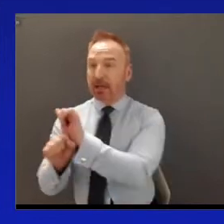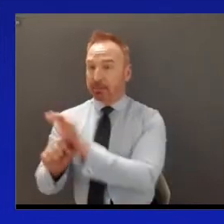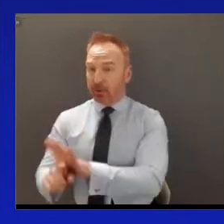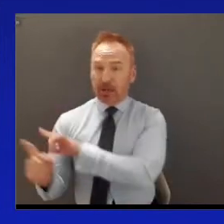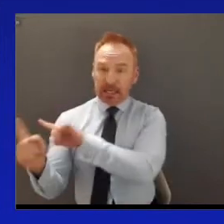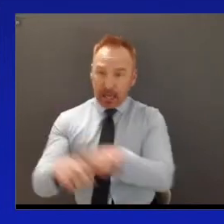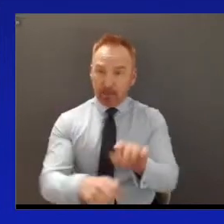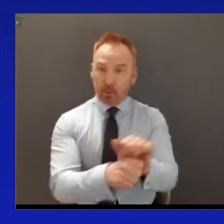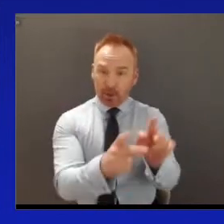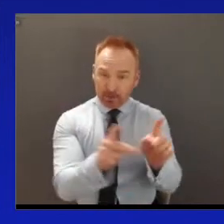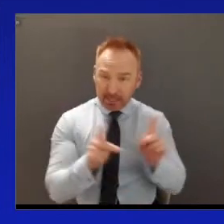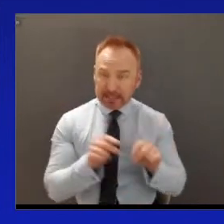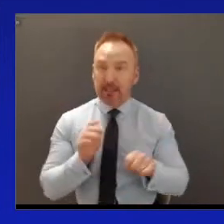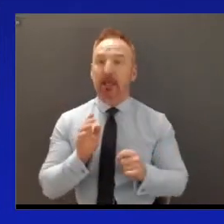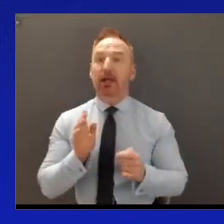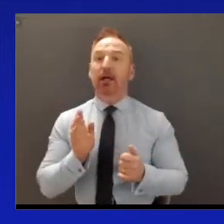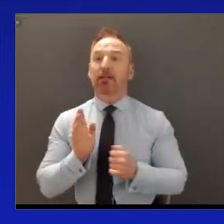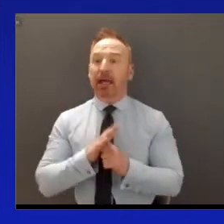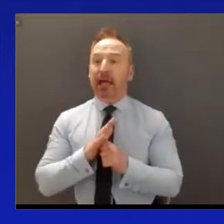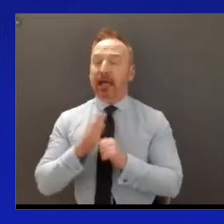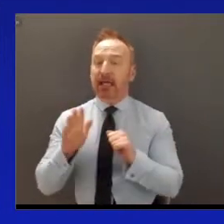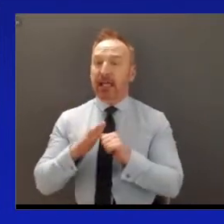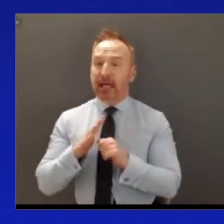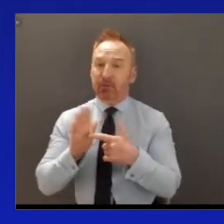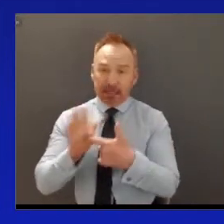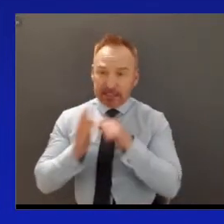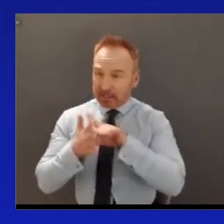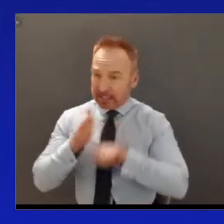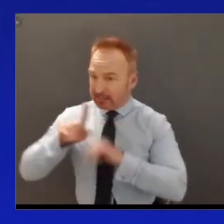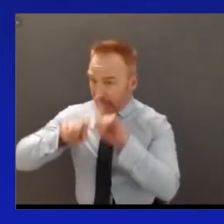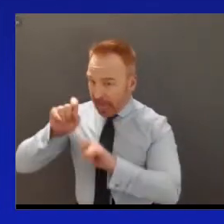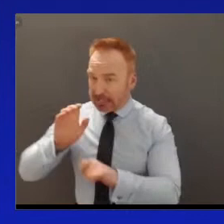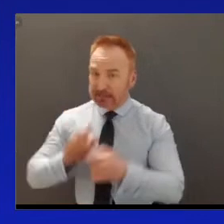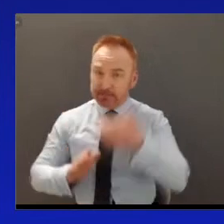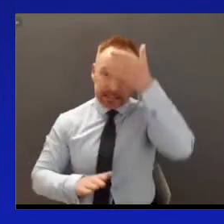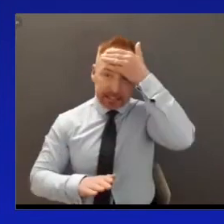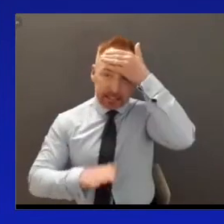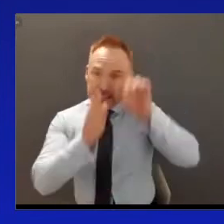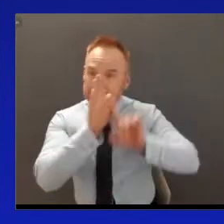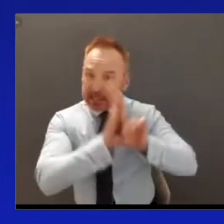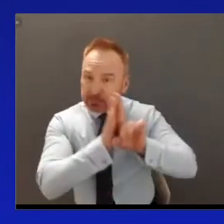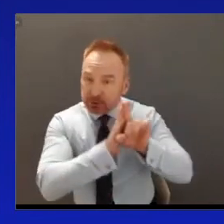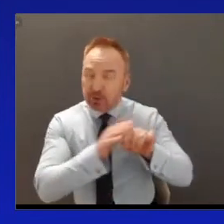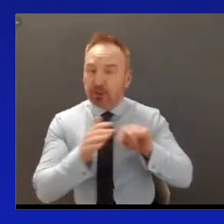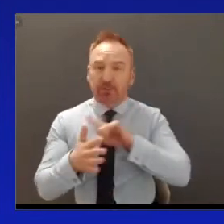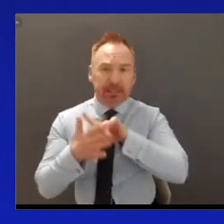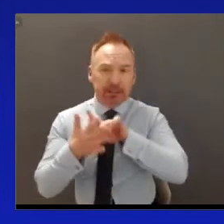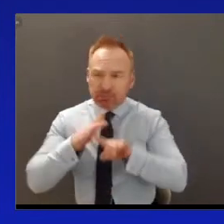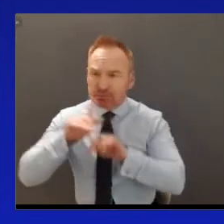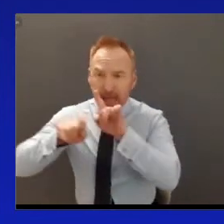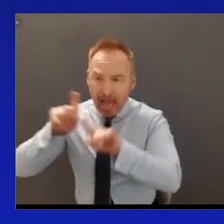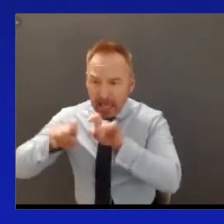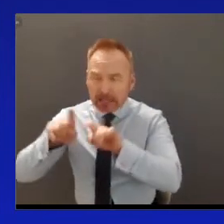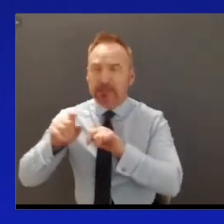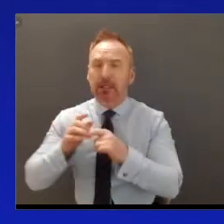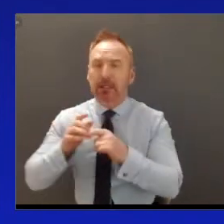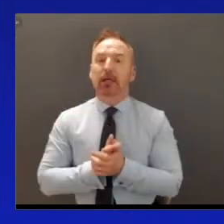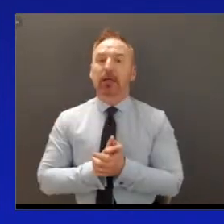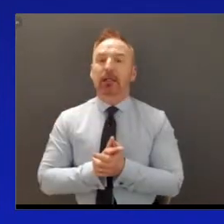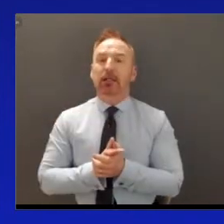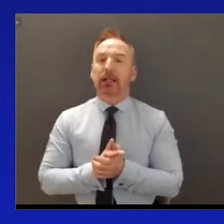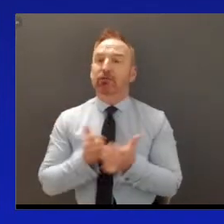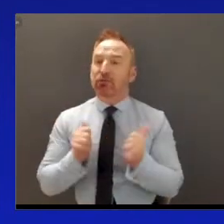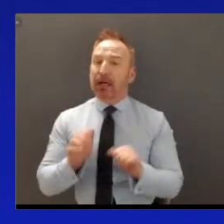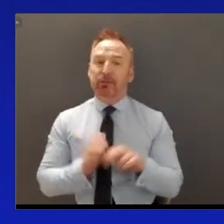have a temperature if you traveled outside. So that's being controlled to make sure that nobody's entering the workplace that is putting anyone at risk. And that's followed public